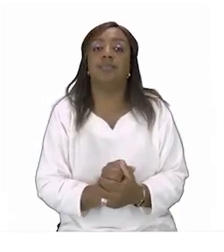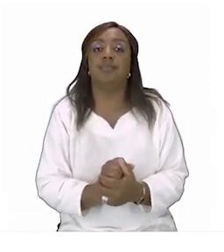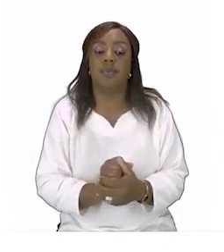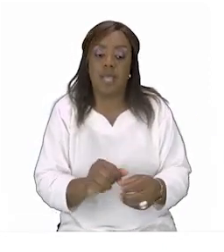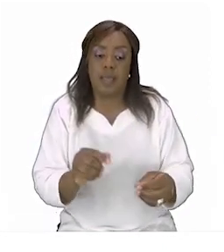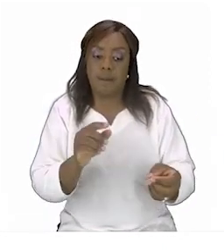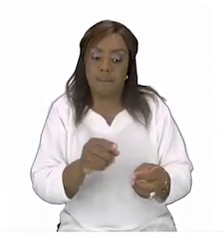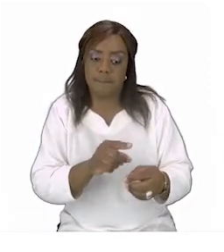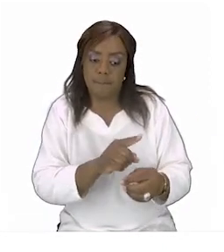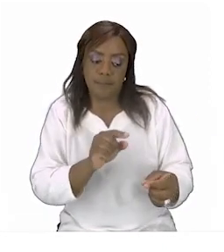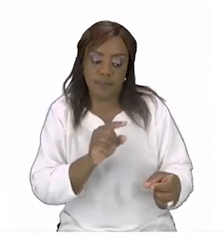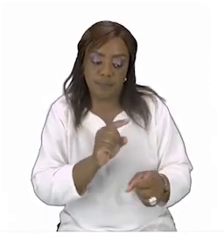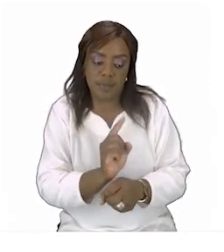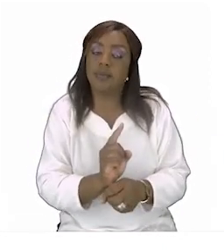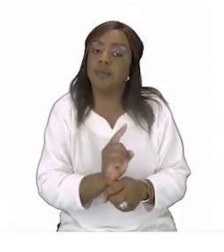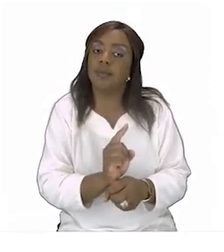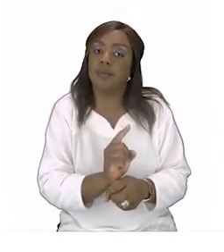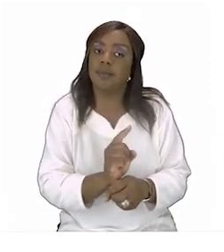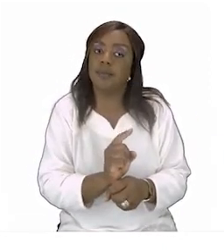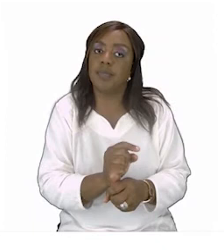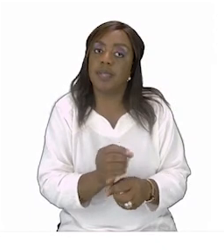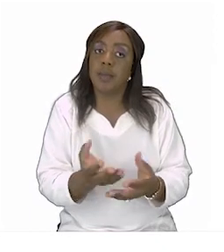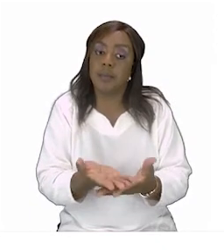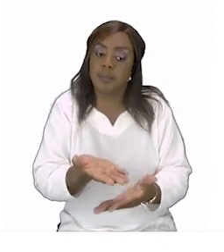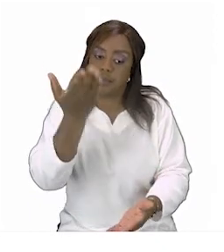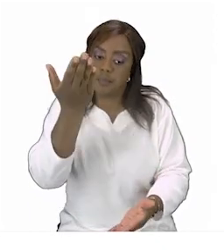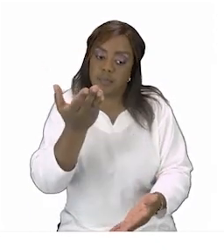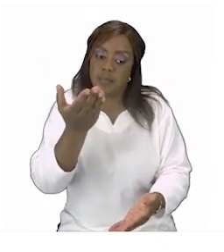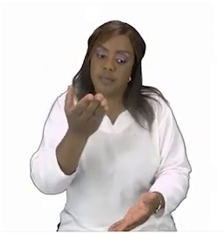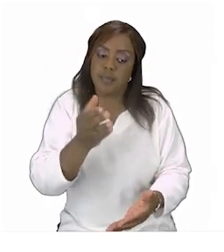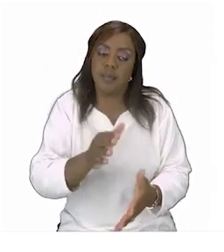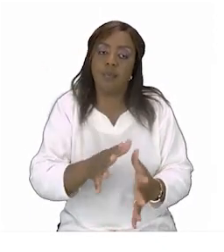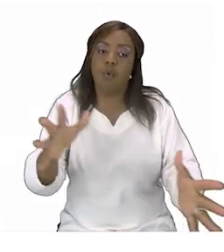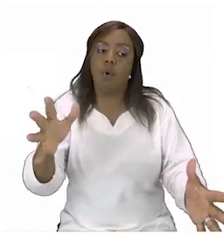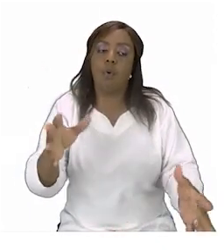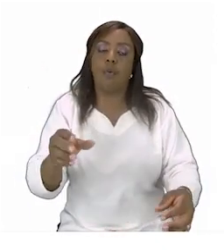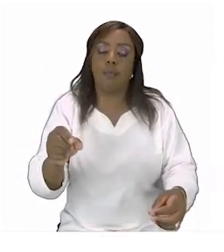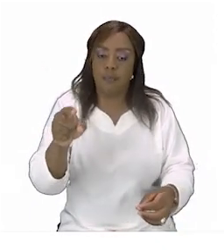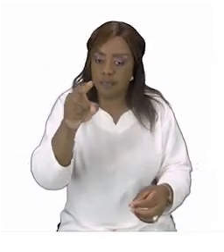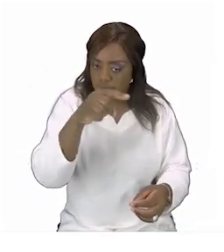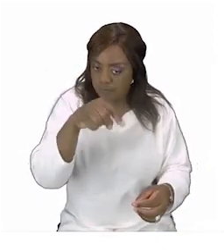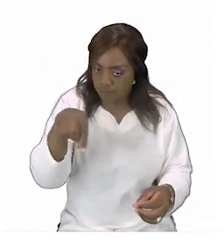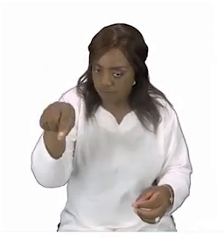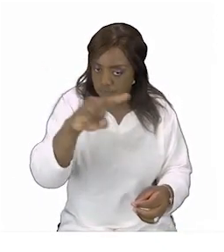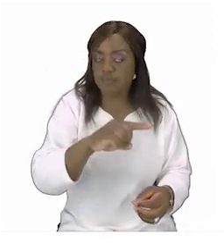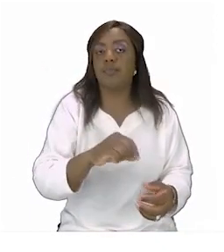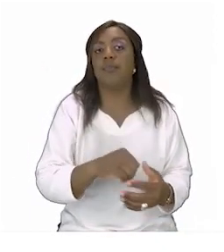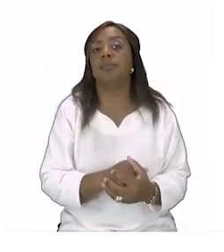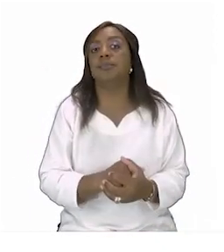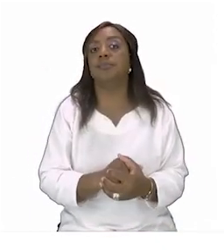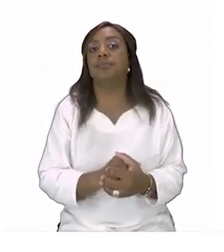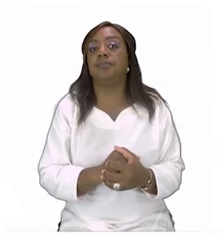Remember, when you are using your number line, anything going up is more. So in this case, the one that